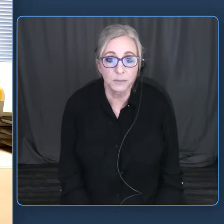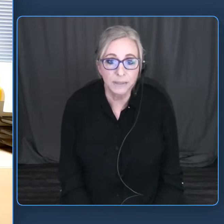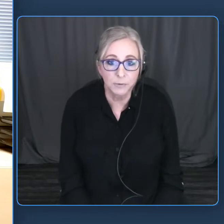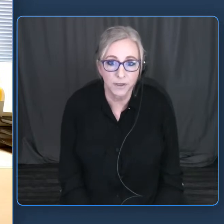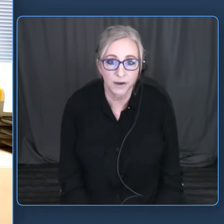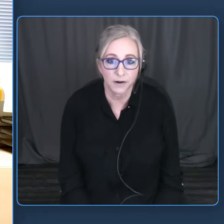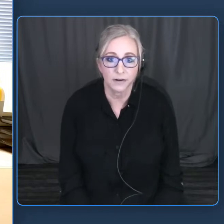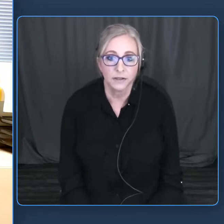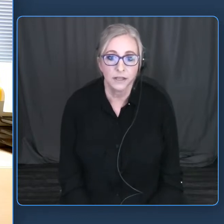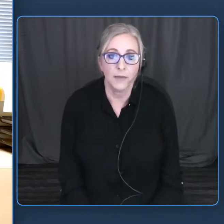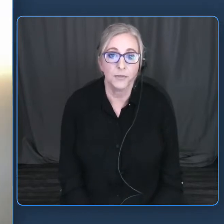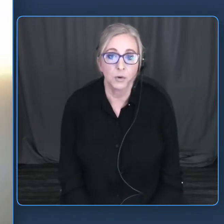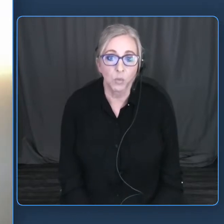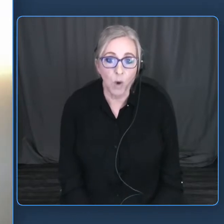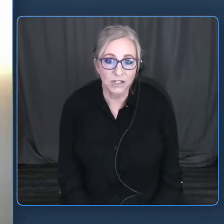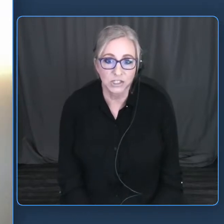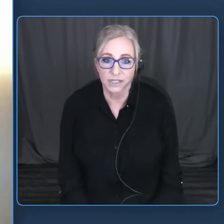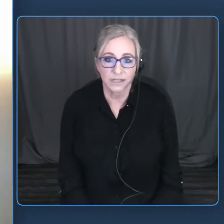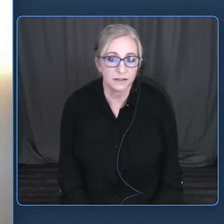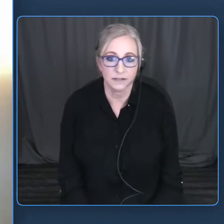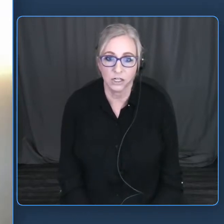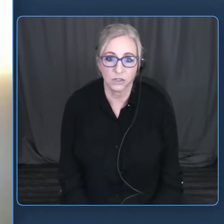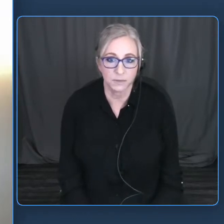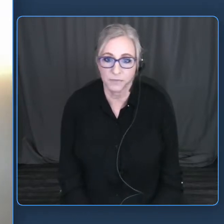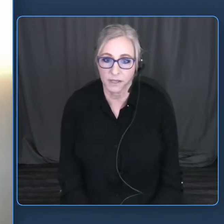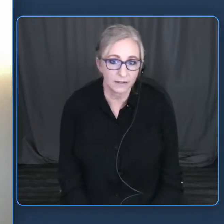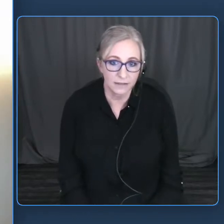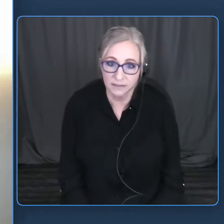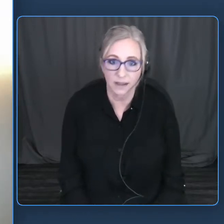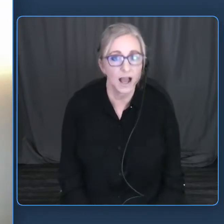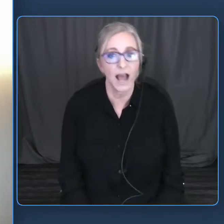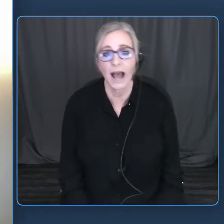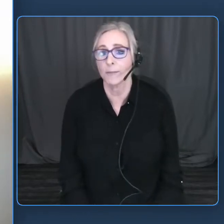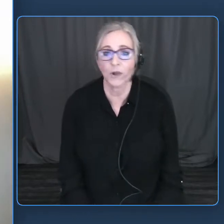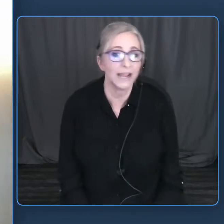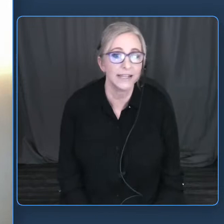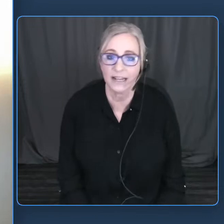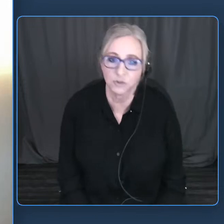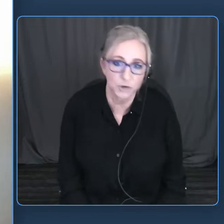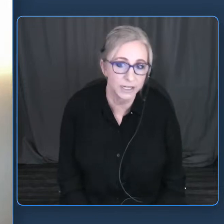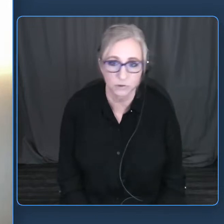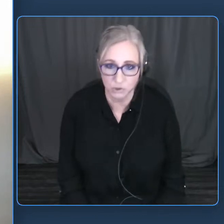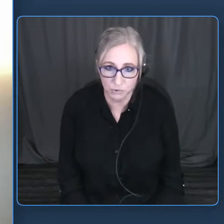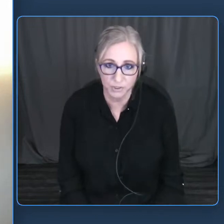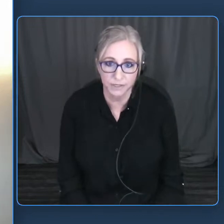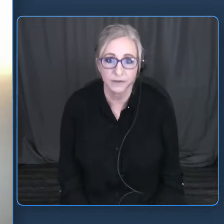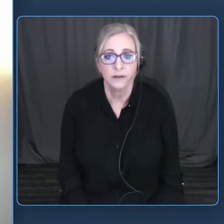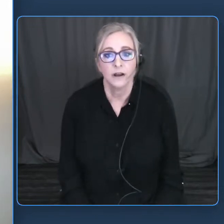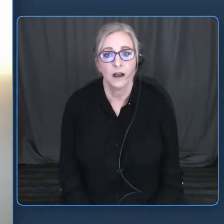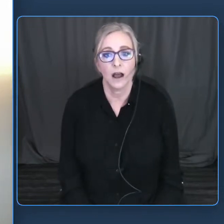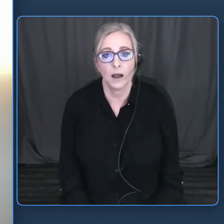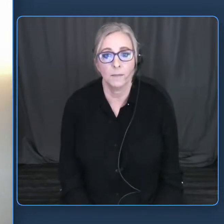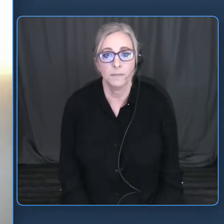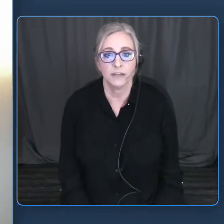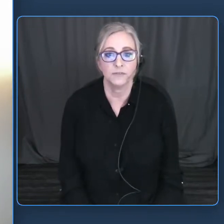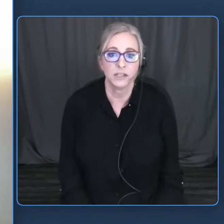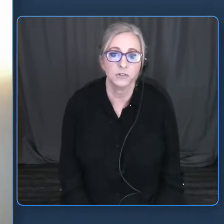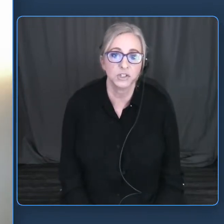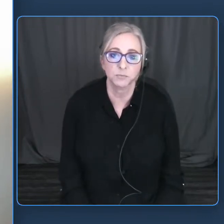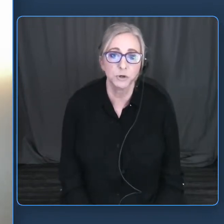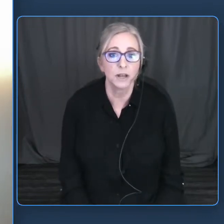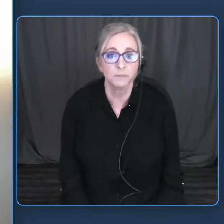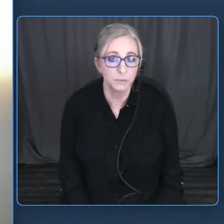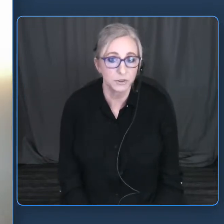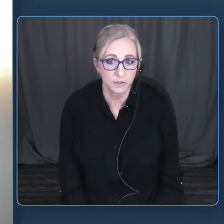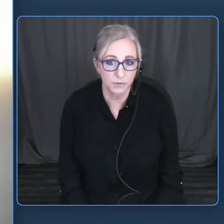they're hearing people there, and they're watching, something on lynn.com or any kind of training or tutoring, if they